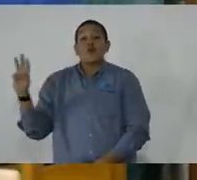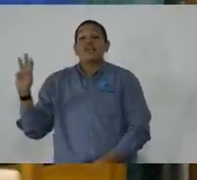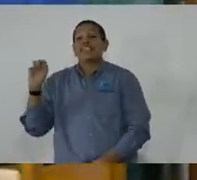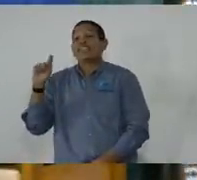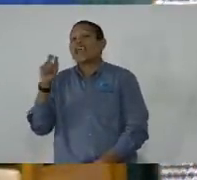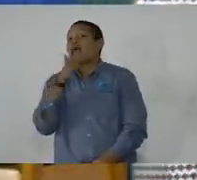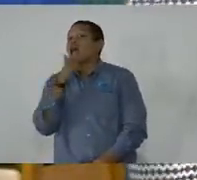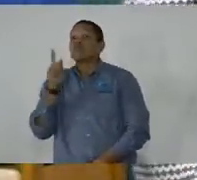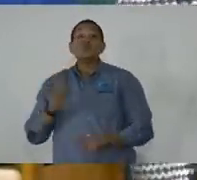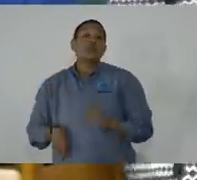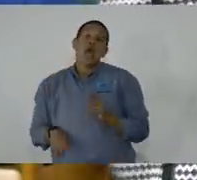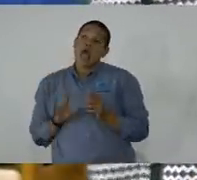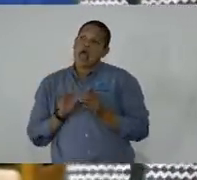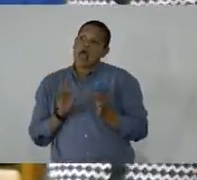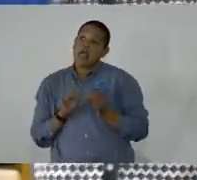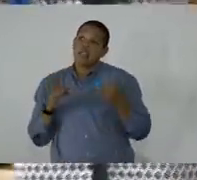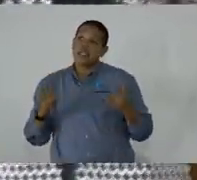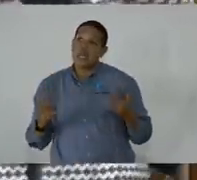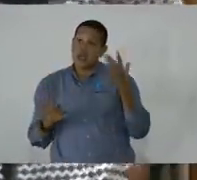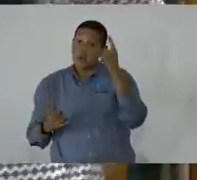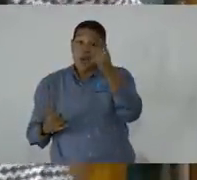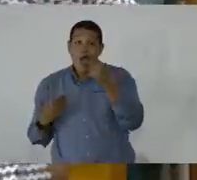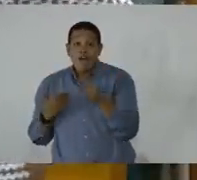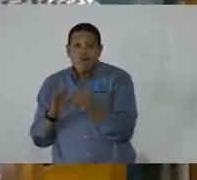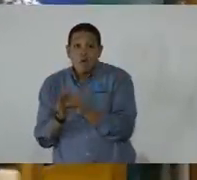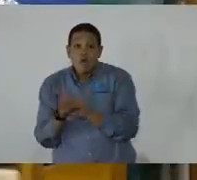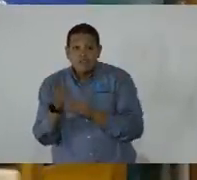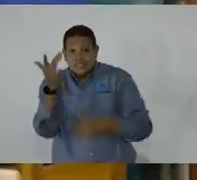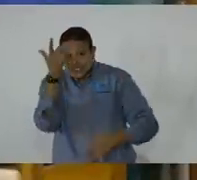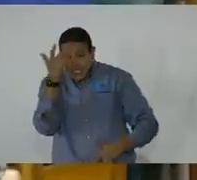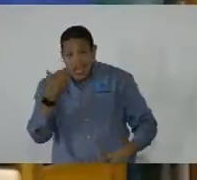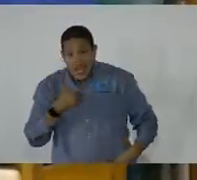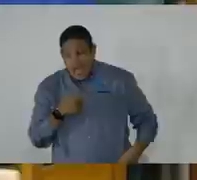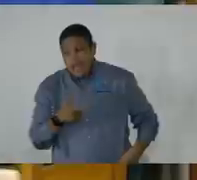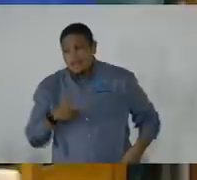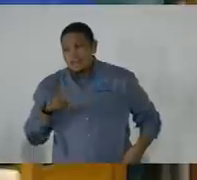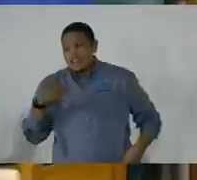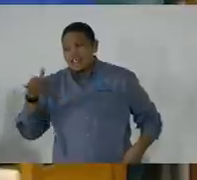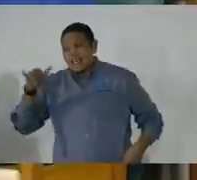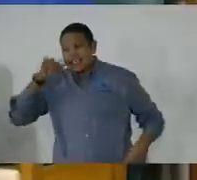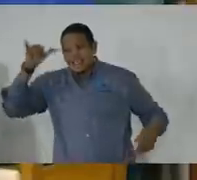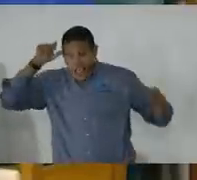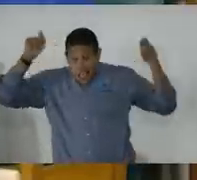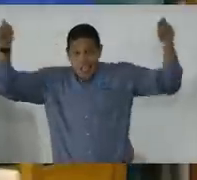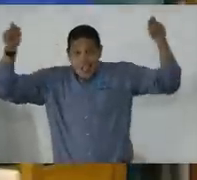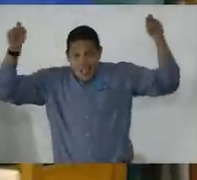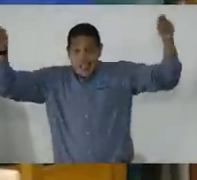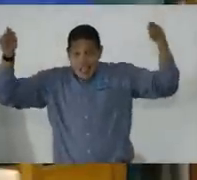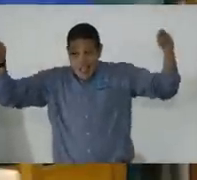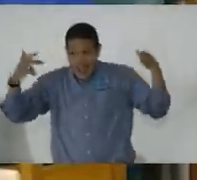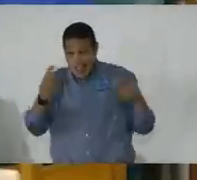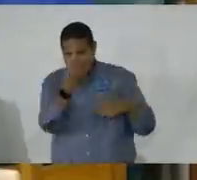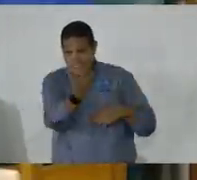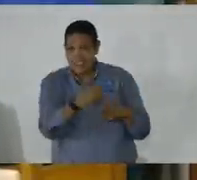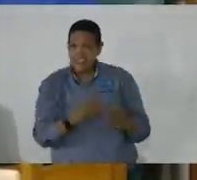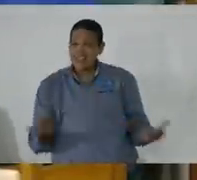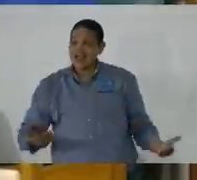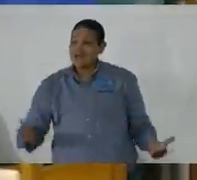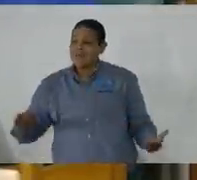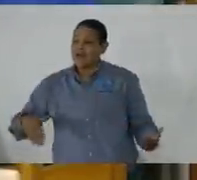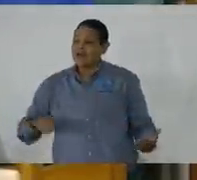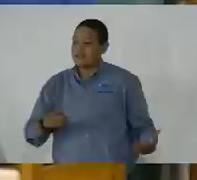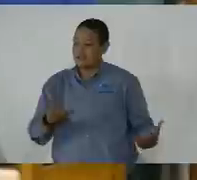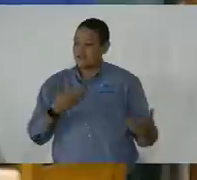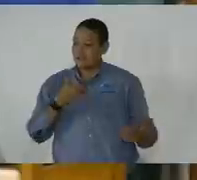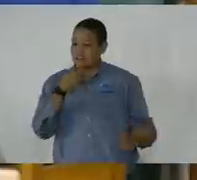couldn't speak today because she had COVID. What? Yet she was out demonstrating yesterday and she's sitting in the House. Does she want